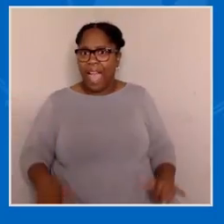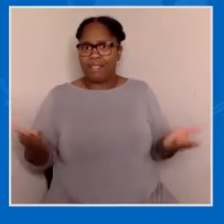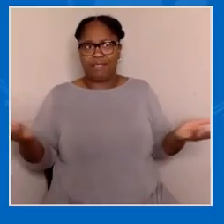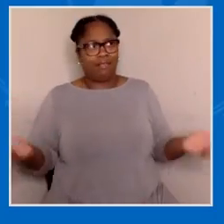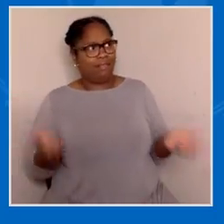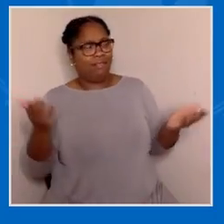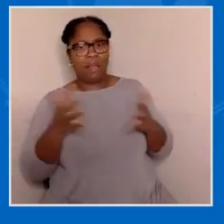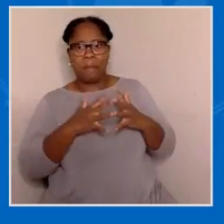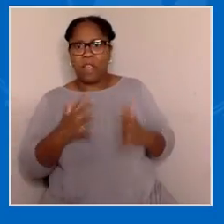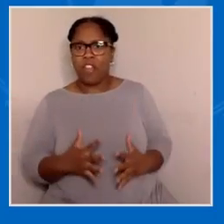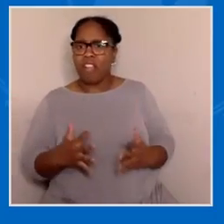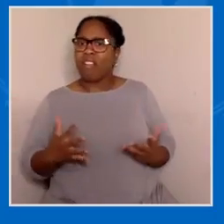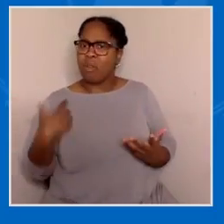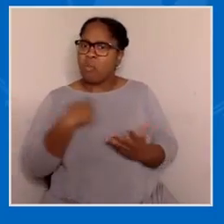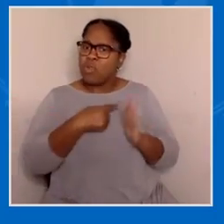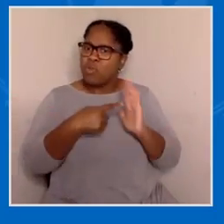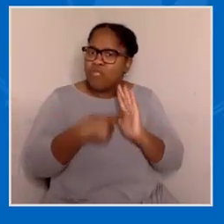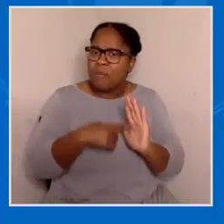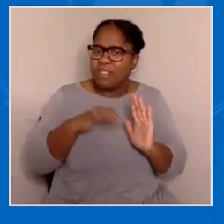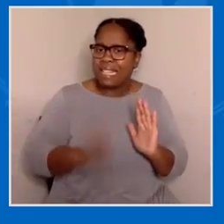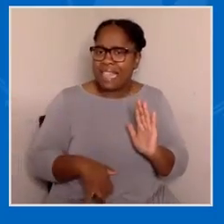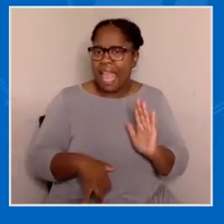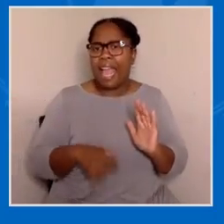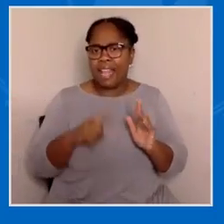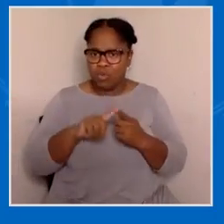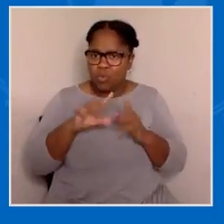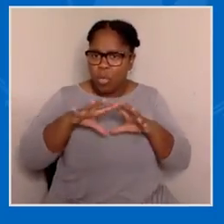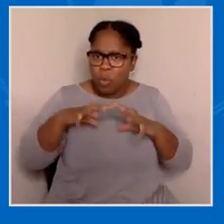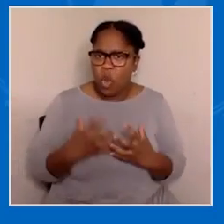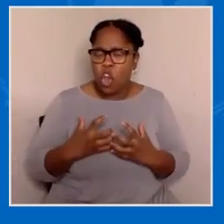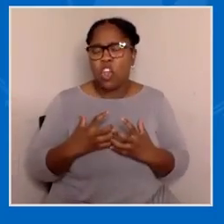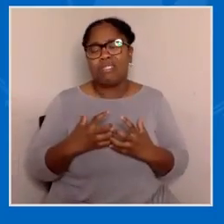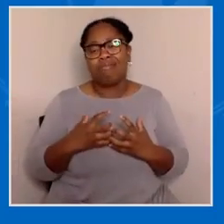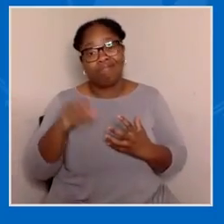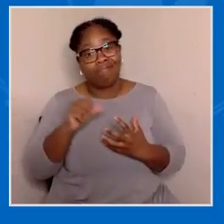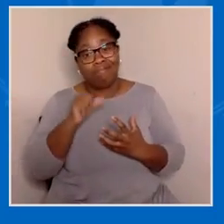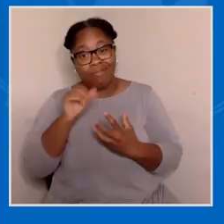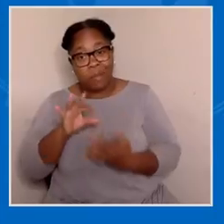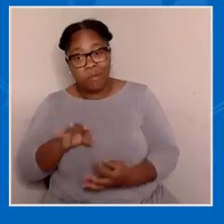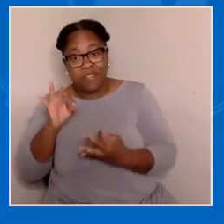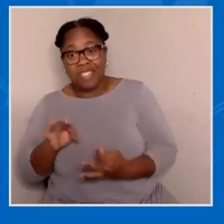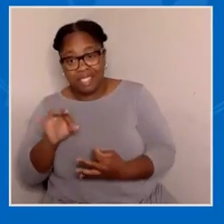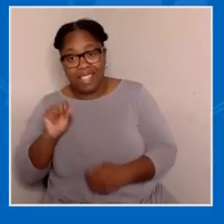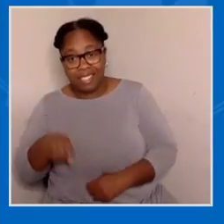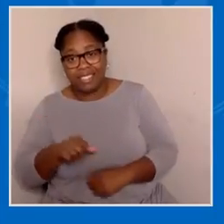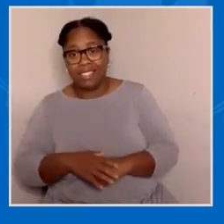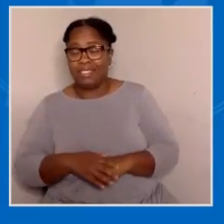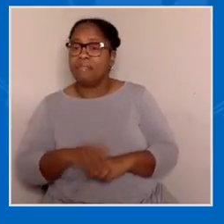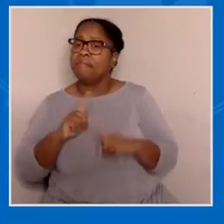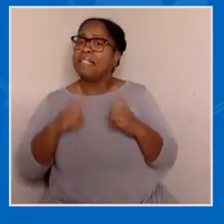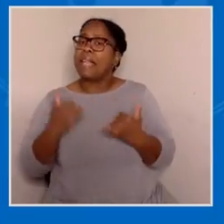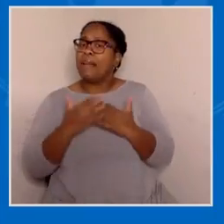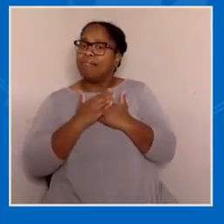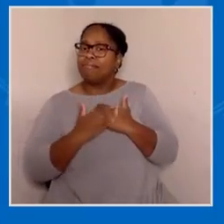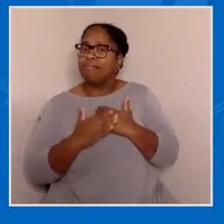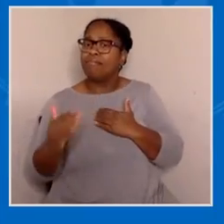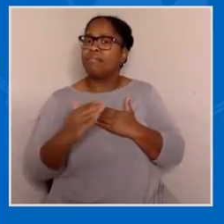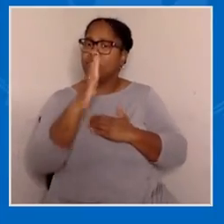however imperfectly. Now, we have to proceed with equal measures of humility and